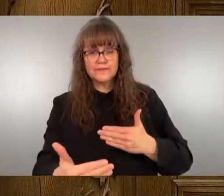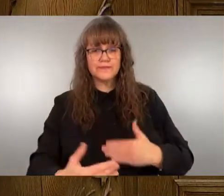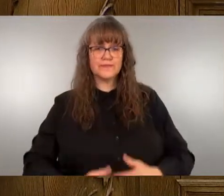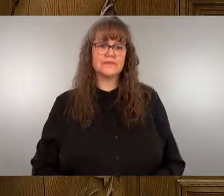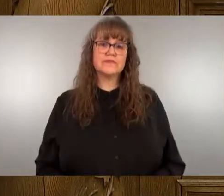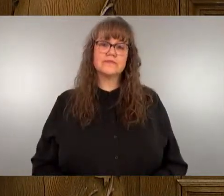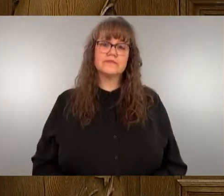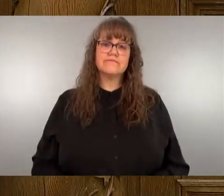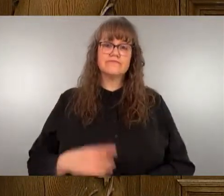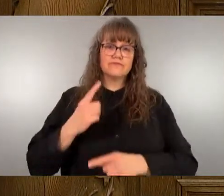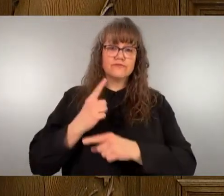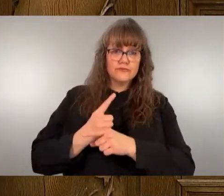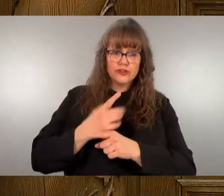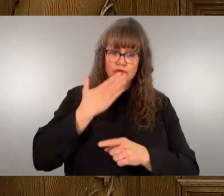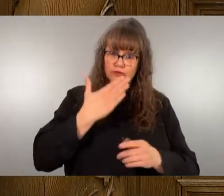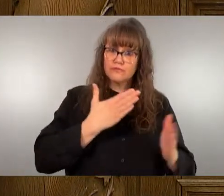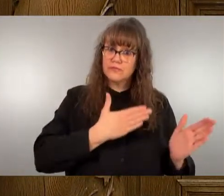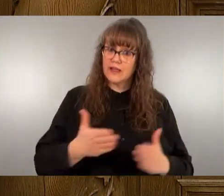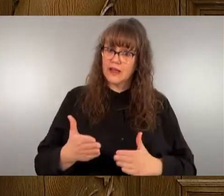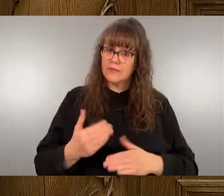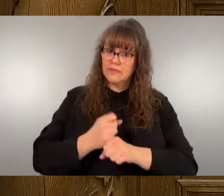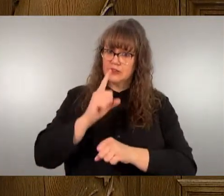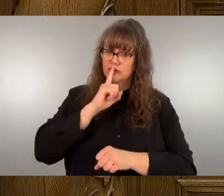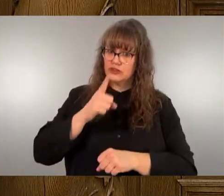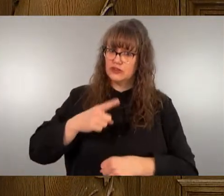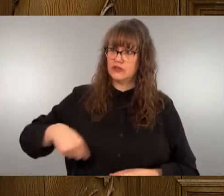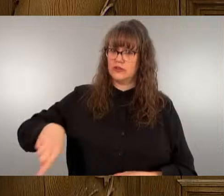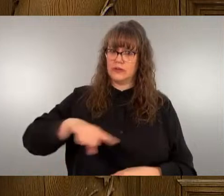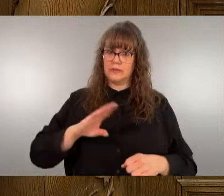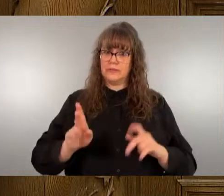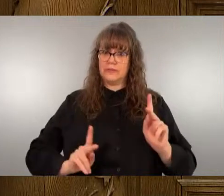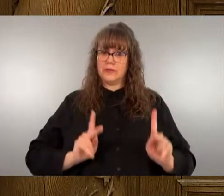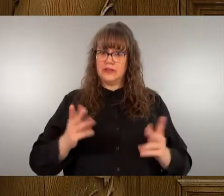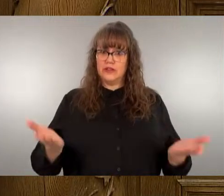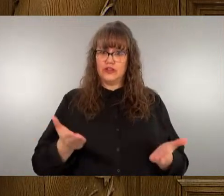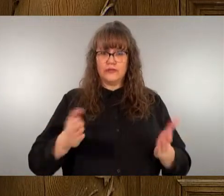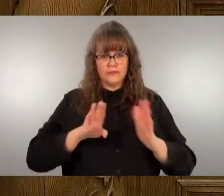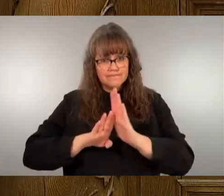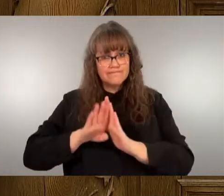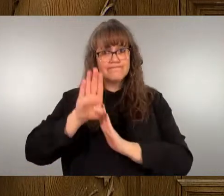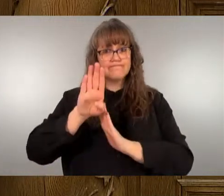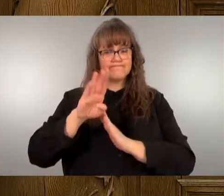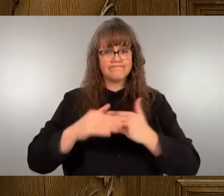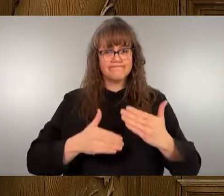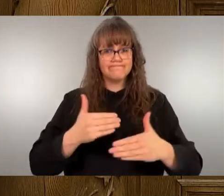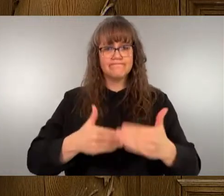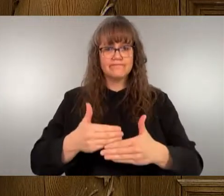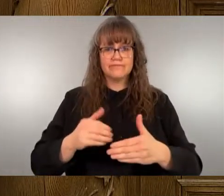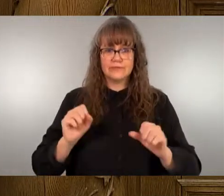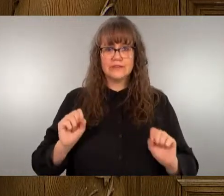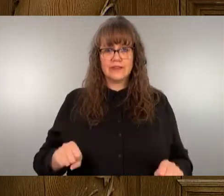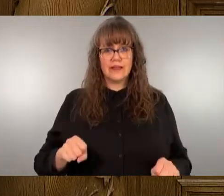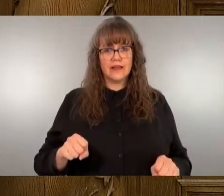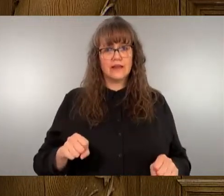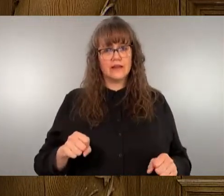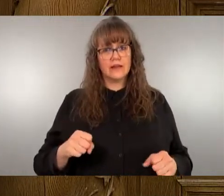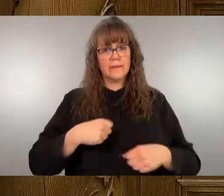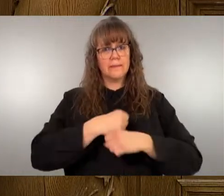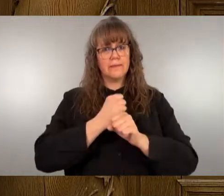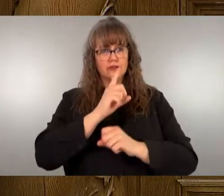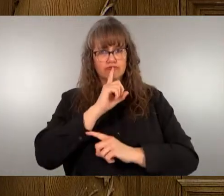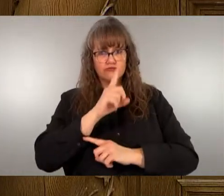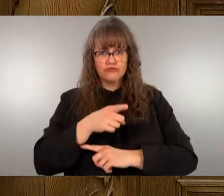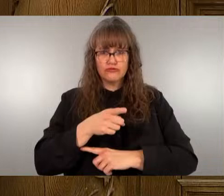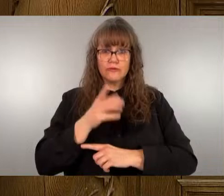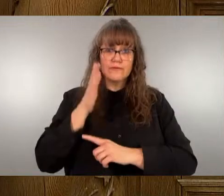throws at us, and to secure a brighter future for everyone who calls this beautiful place home. I am